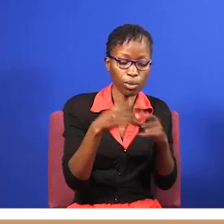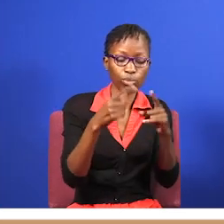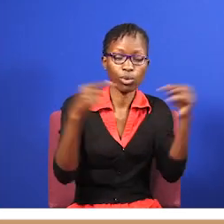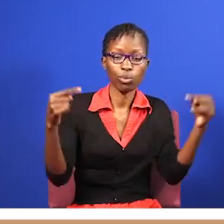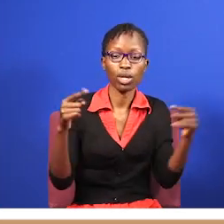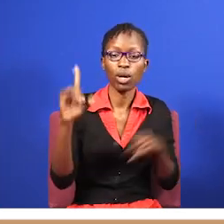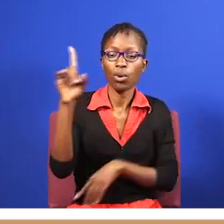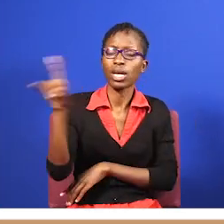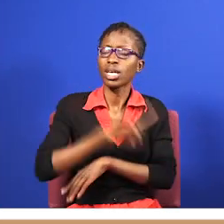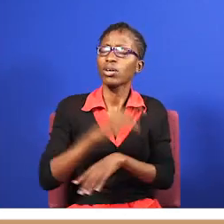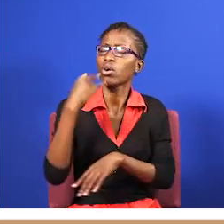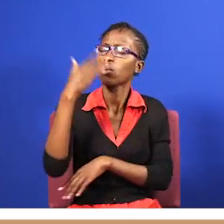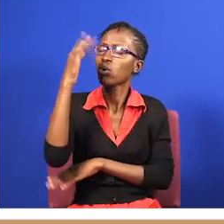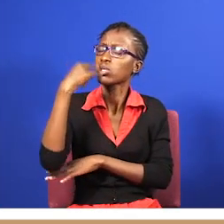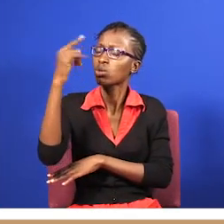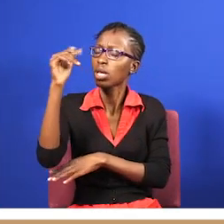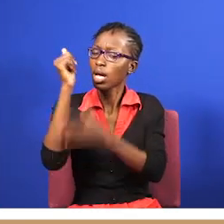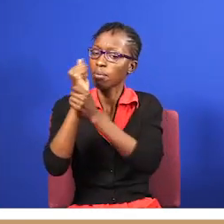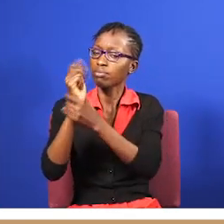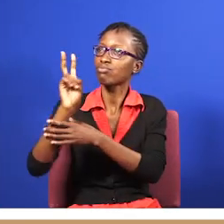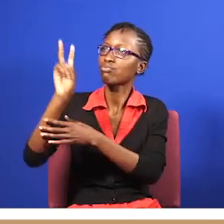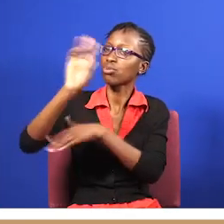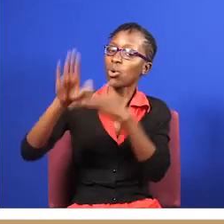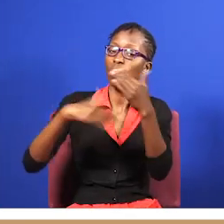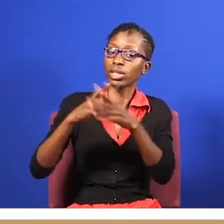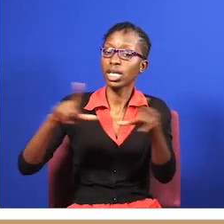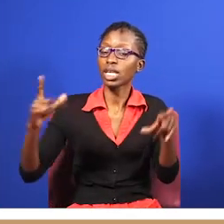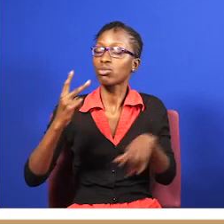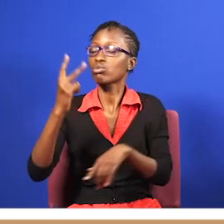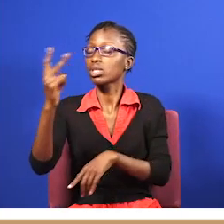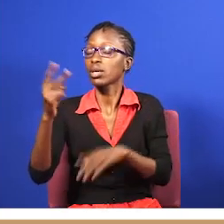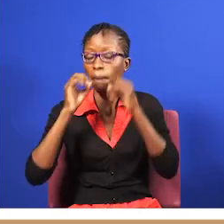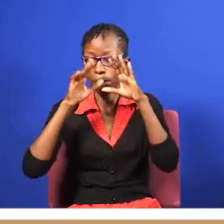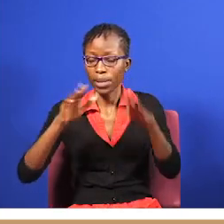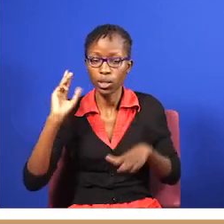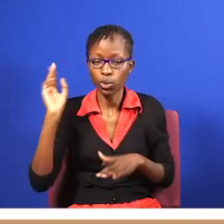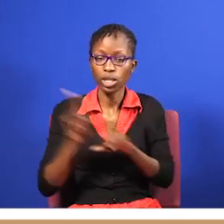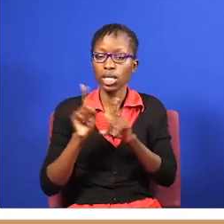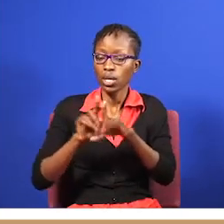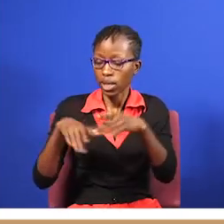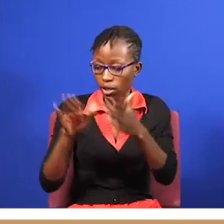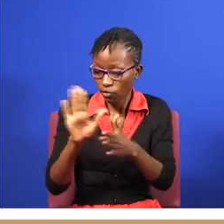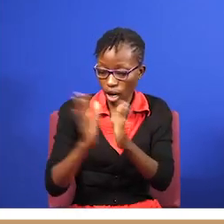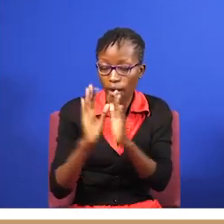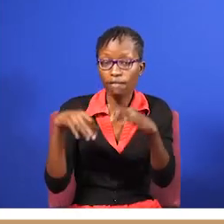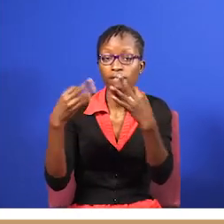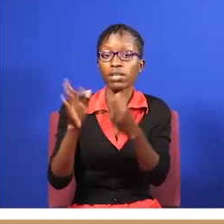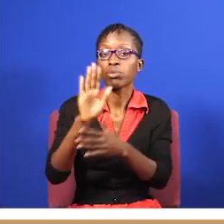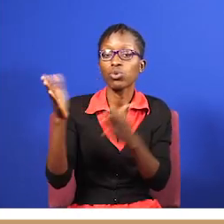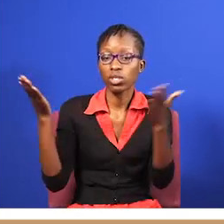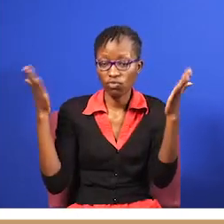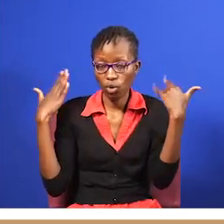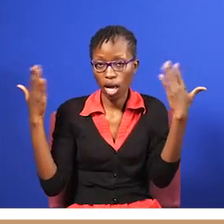Then one day, God said to Abram, "Look up. All the land you see will be blessed. I will give it to you and your